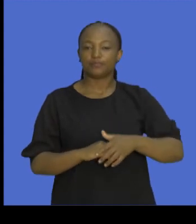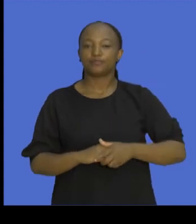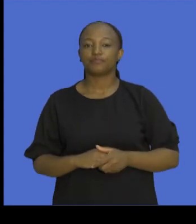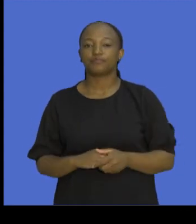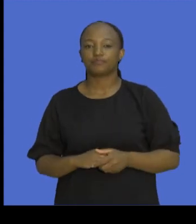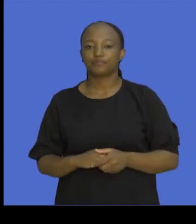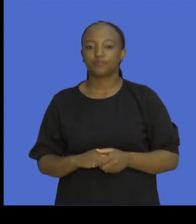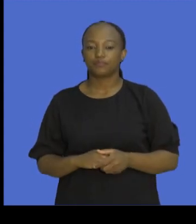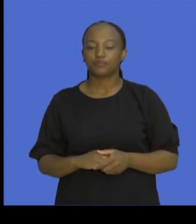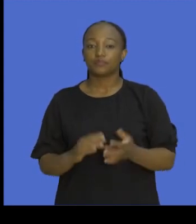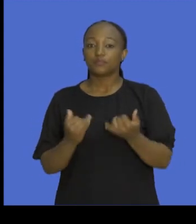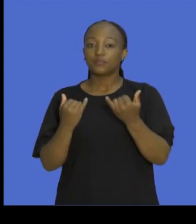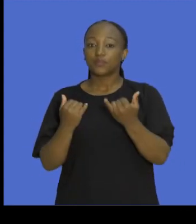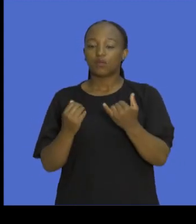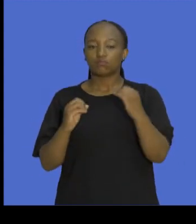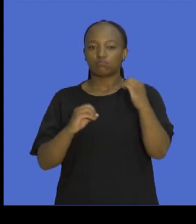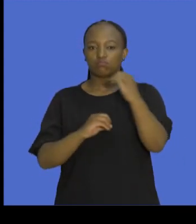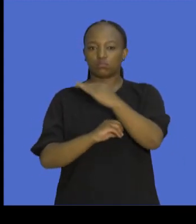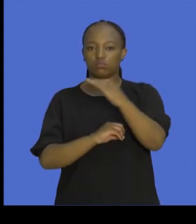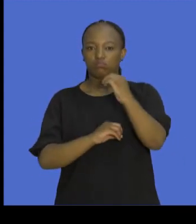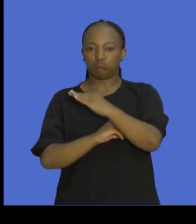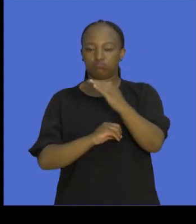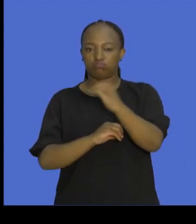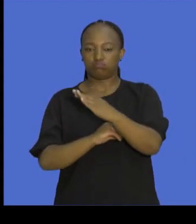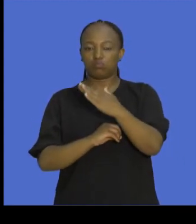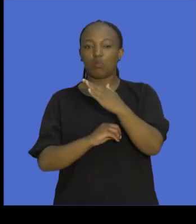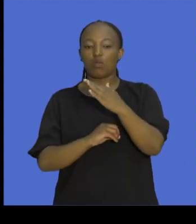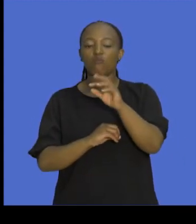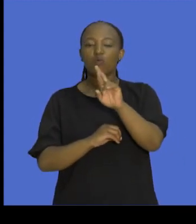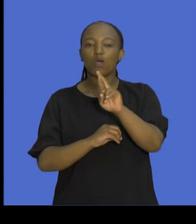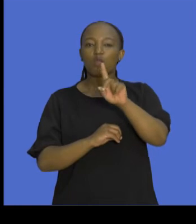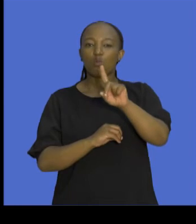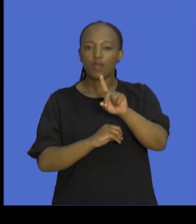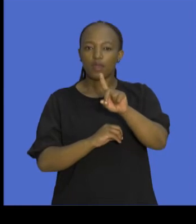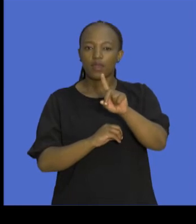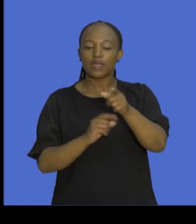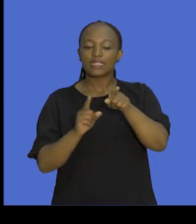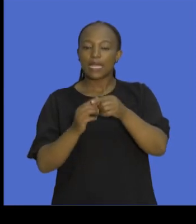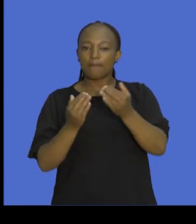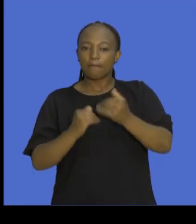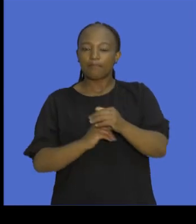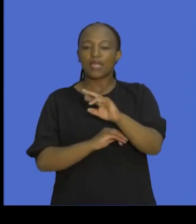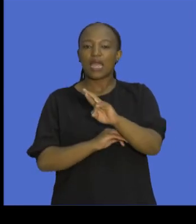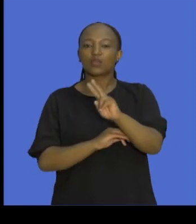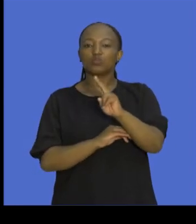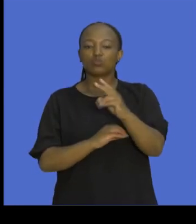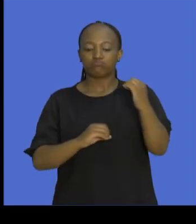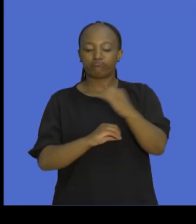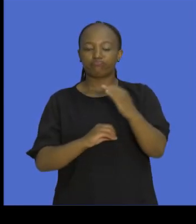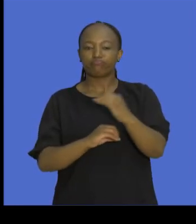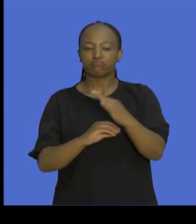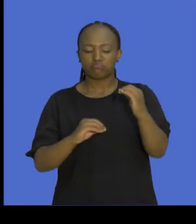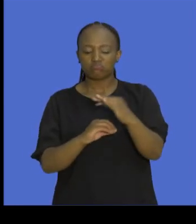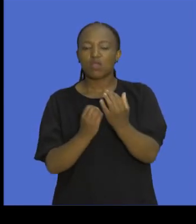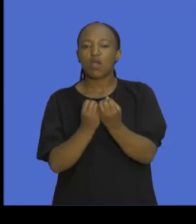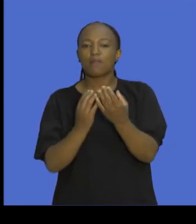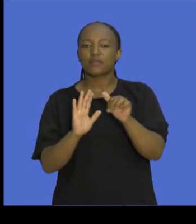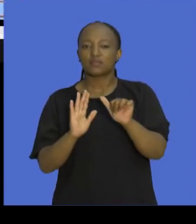measure the current that goes through R1 and the current that goes through R2. We have already